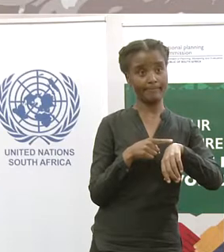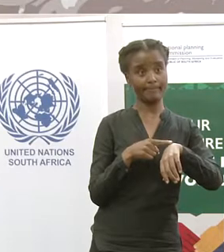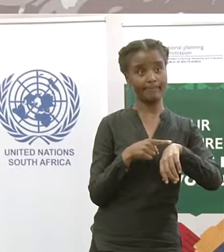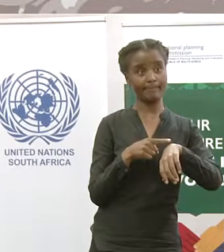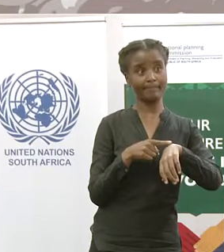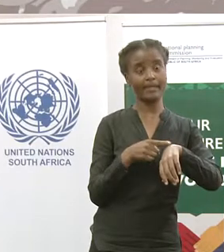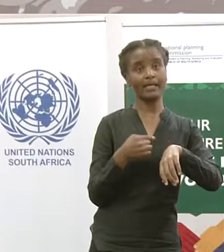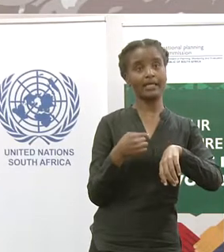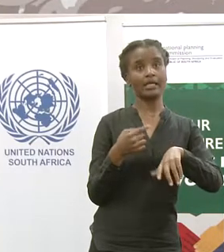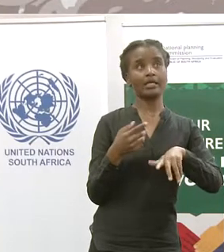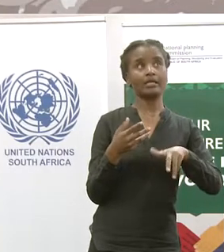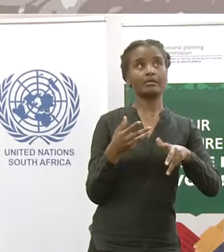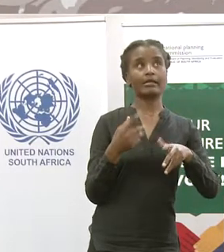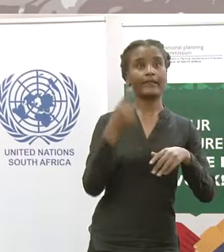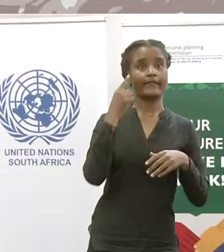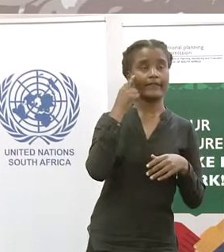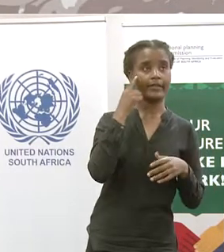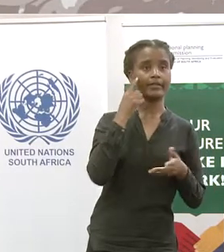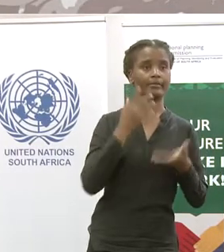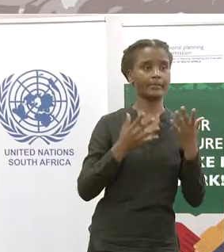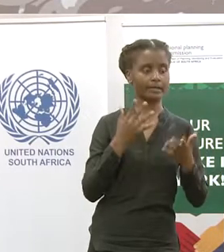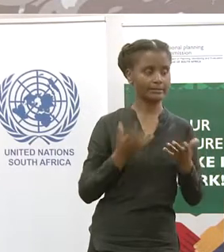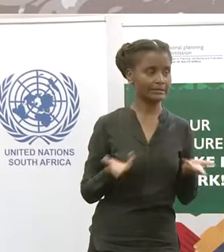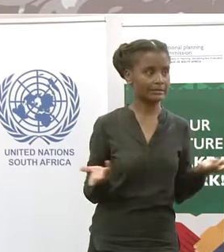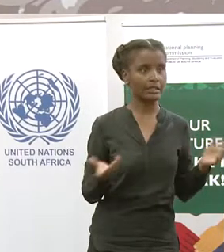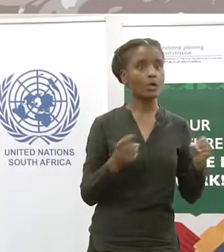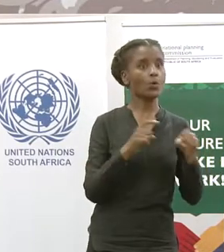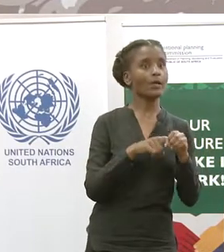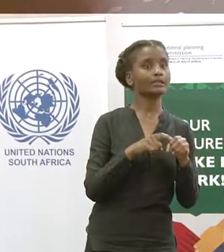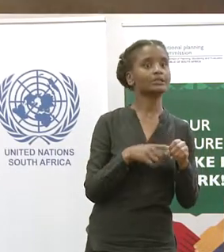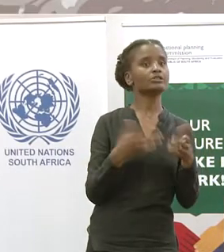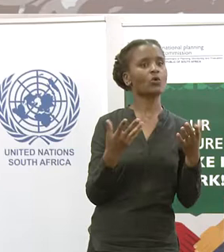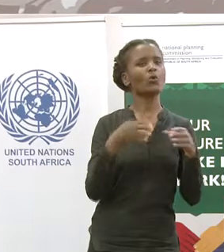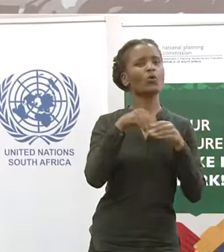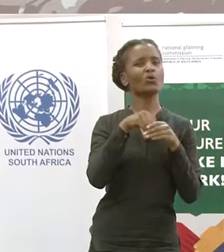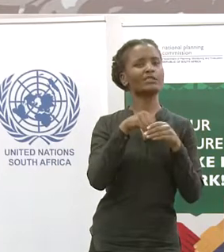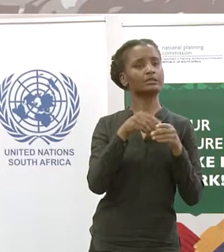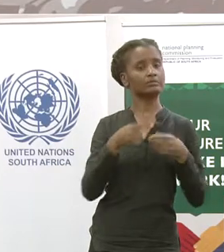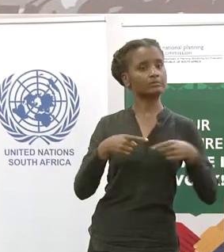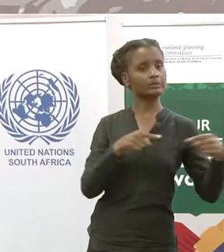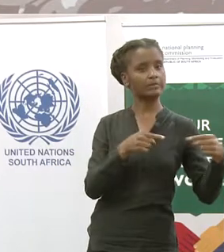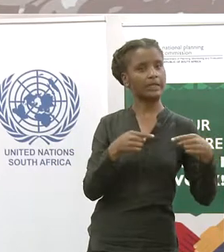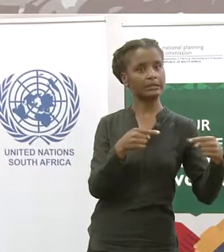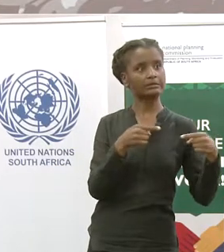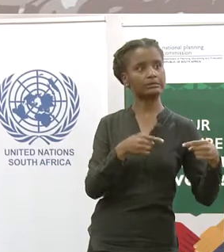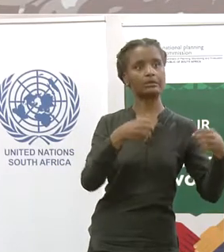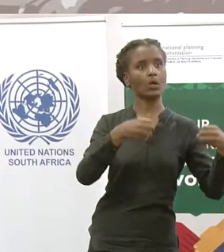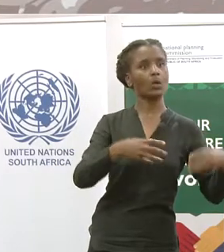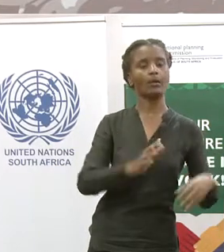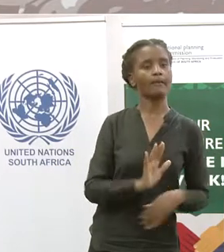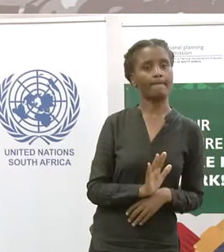to make us lose the quality and the content of the debates that we're supposed to be having here.